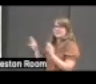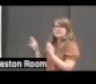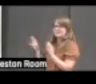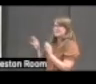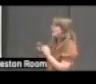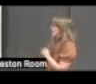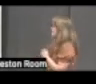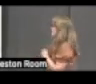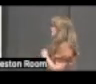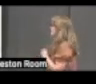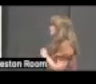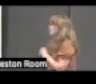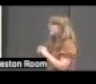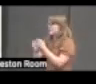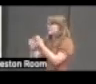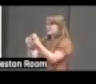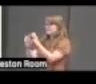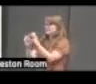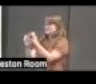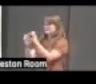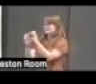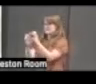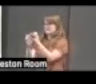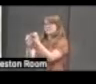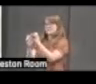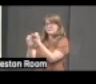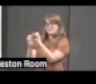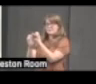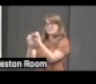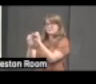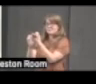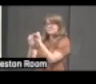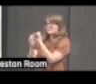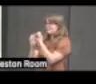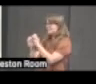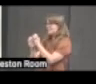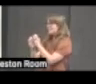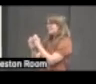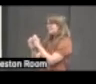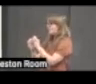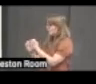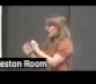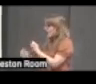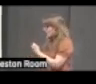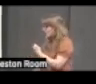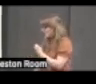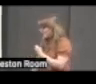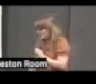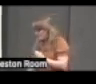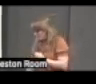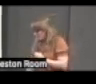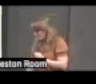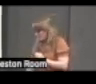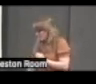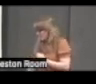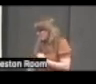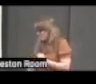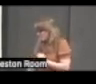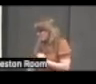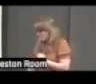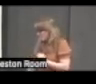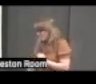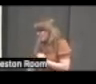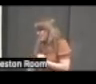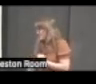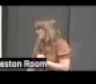mother. So they come out the size of a stick of butter. They look like pink rats, and they